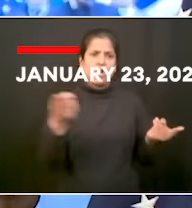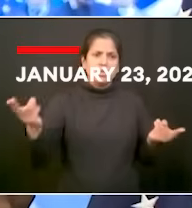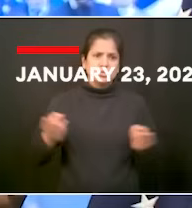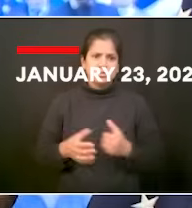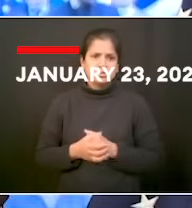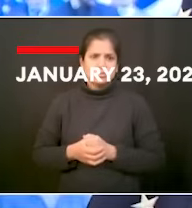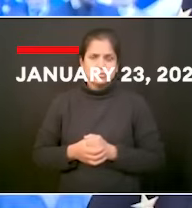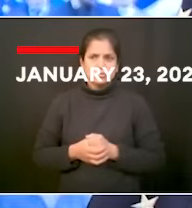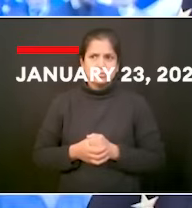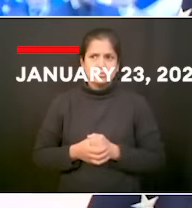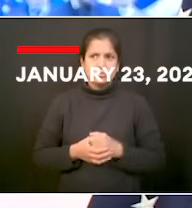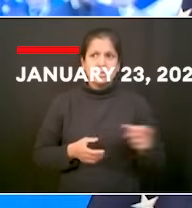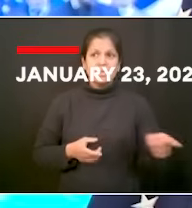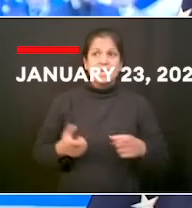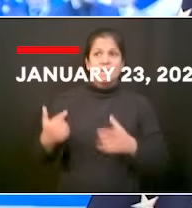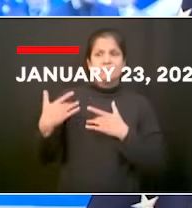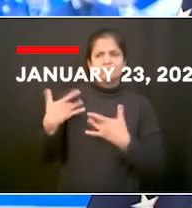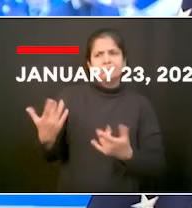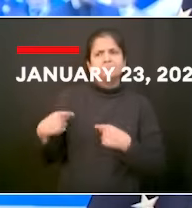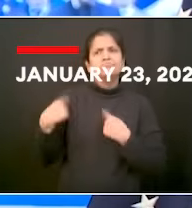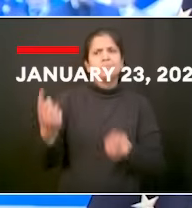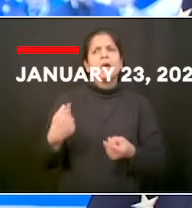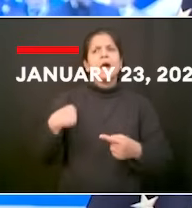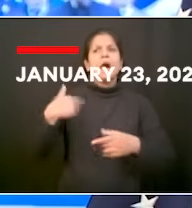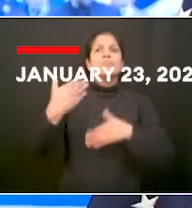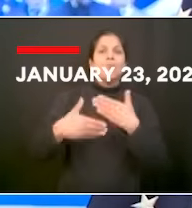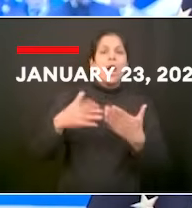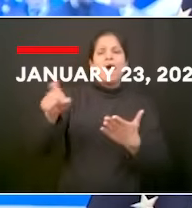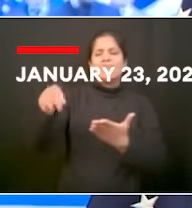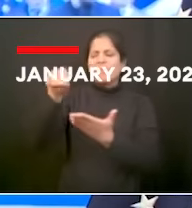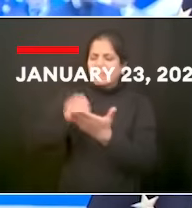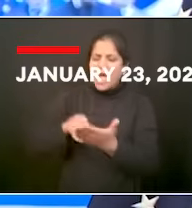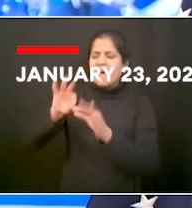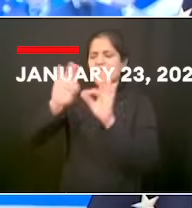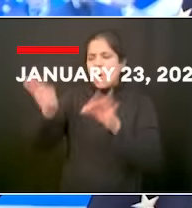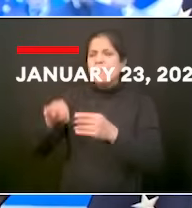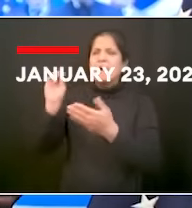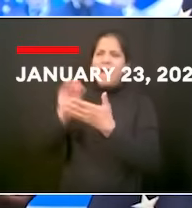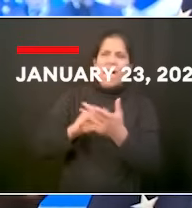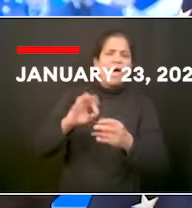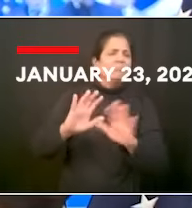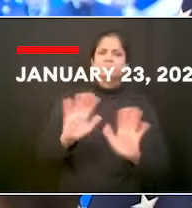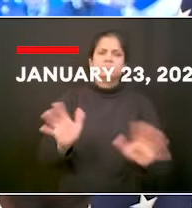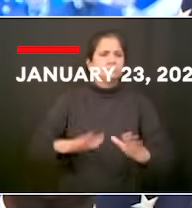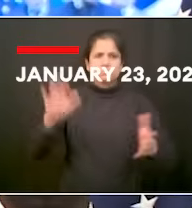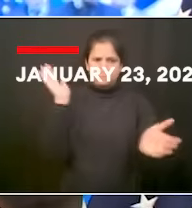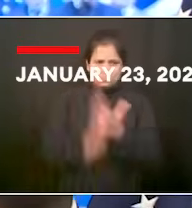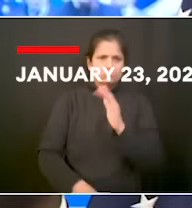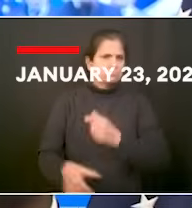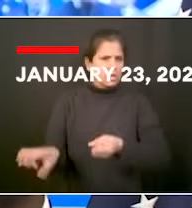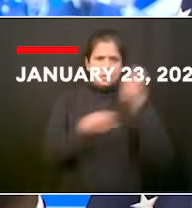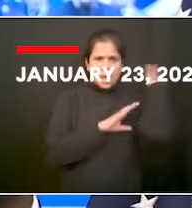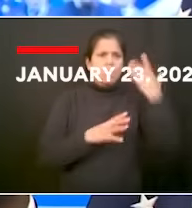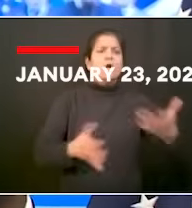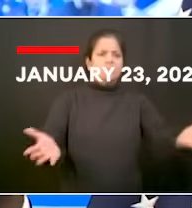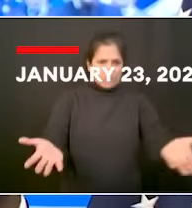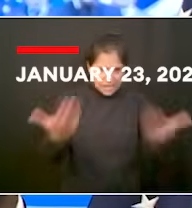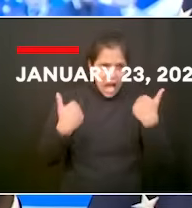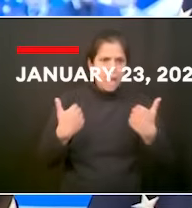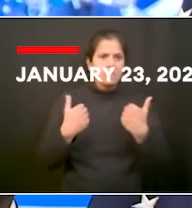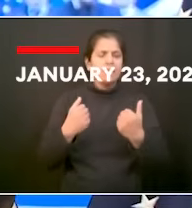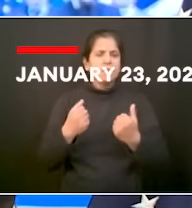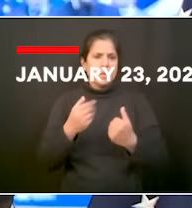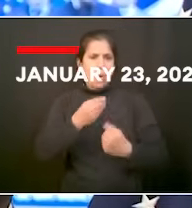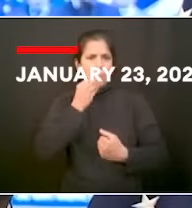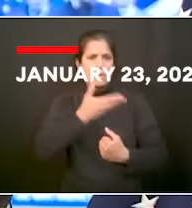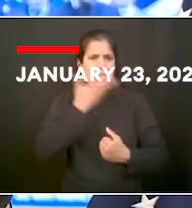through, those are being put aside for a moment of a code blue. Because right now, we're not just talking about snowfall, we're talking about cold. And these are